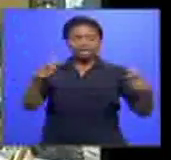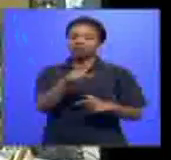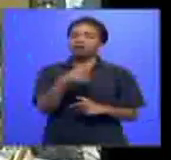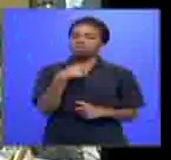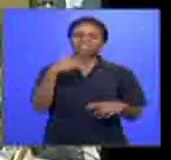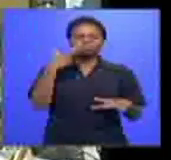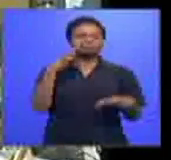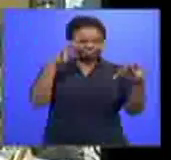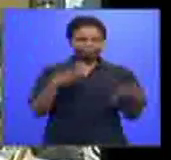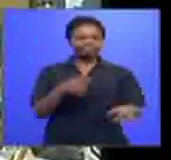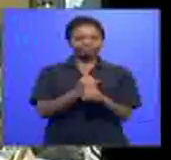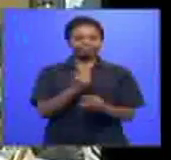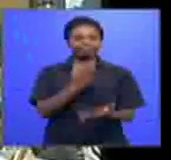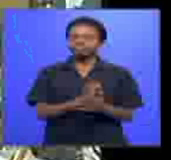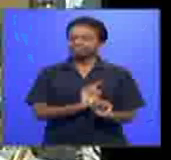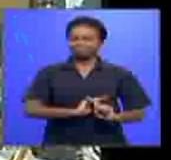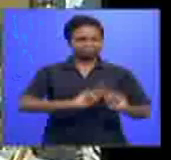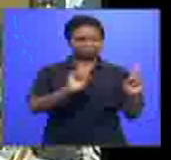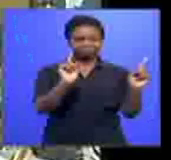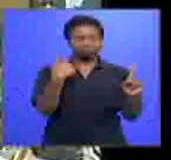Ensuring that the public services